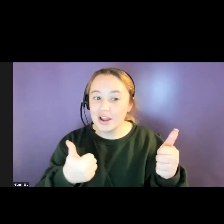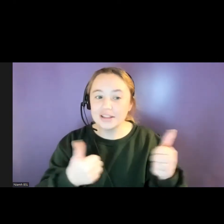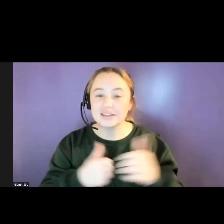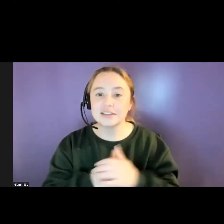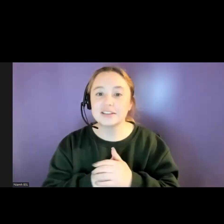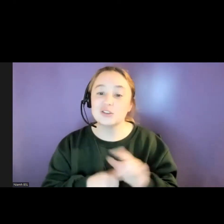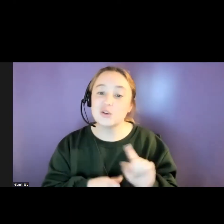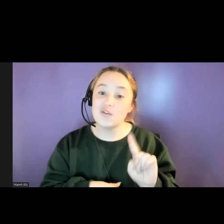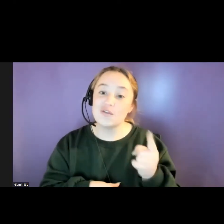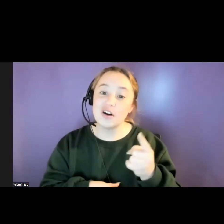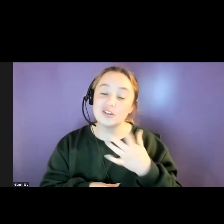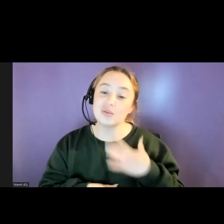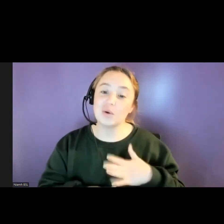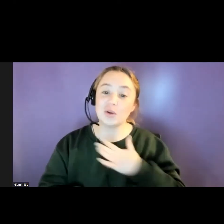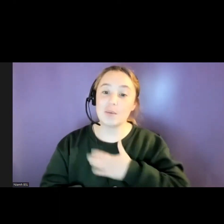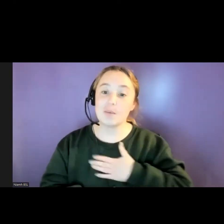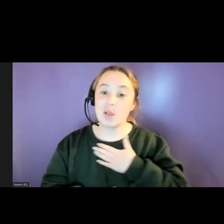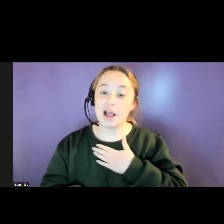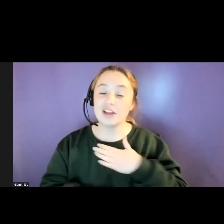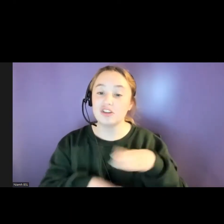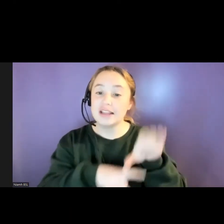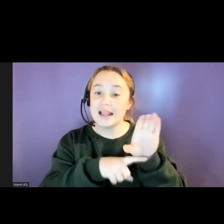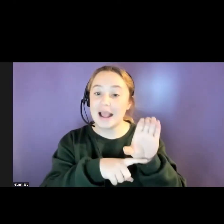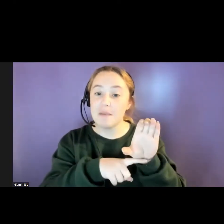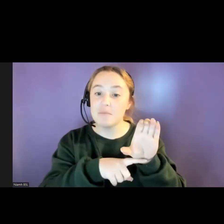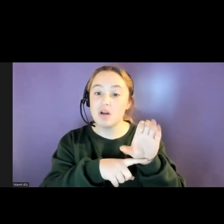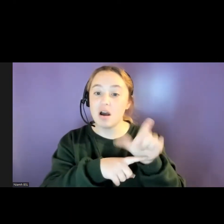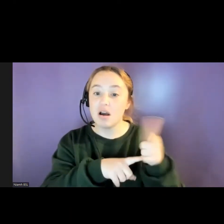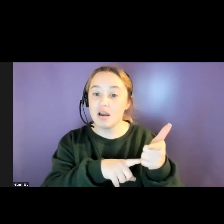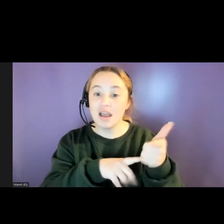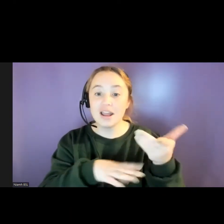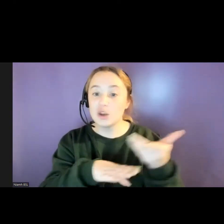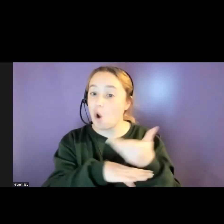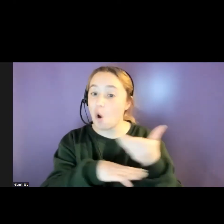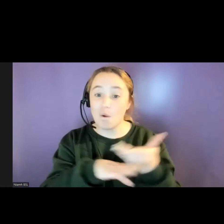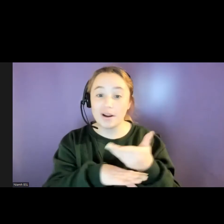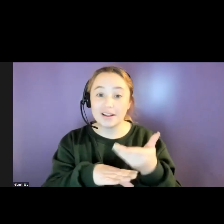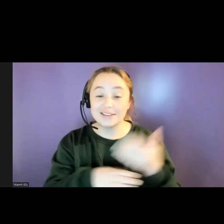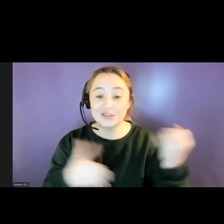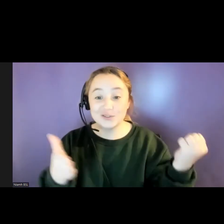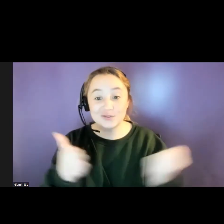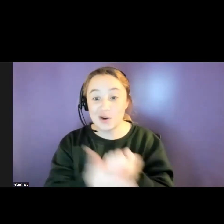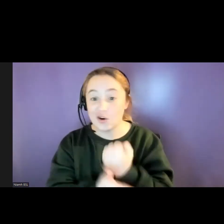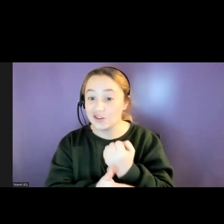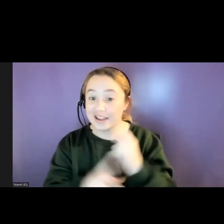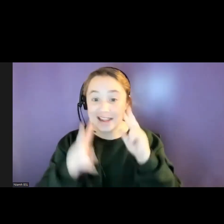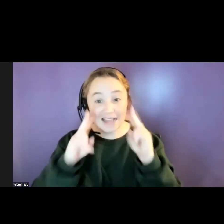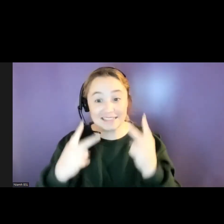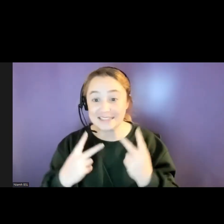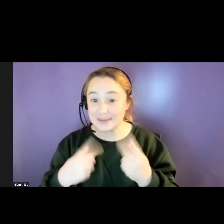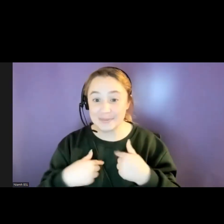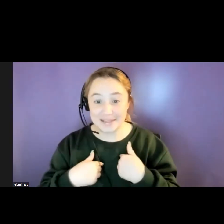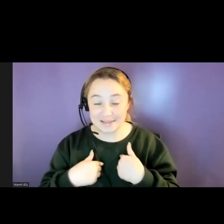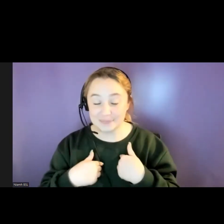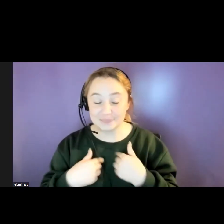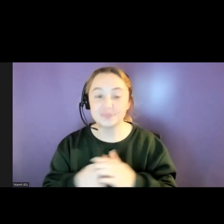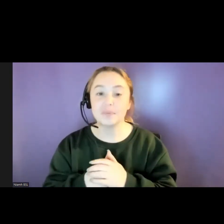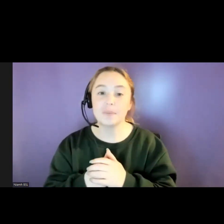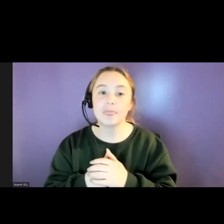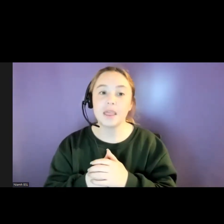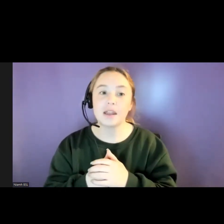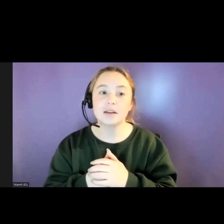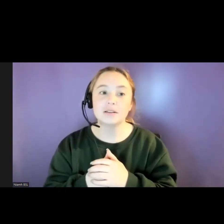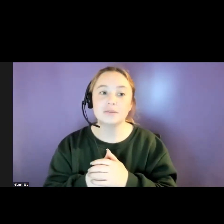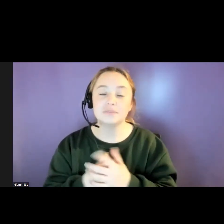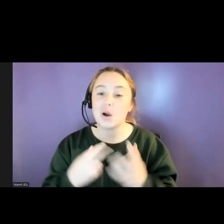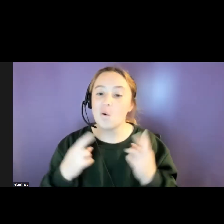firstly apologise that my camera is not working, so unfortunately you'll be unable to see me, but hopefully I